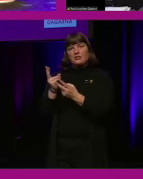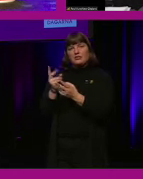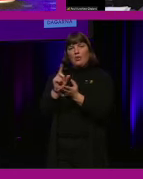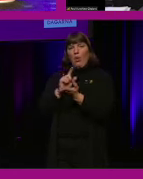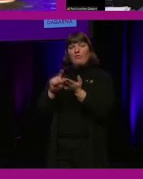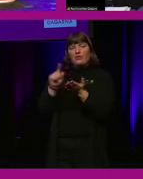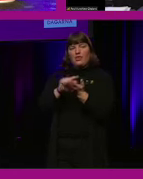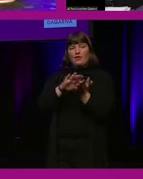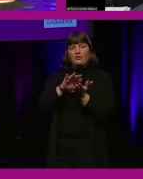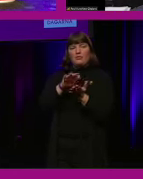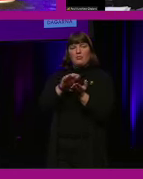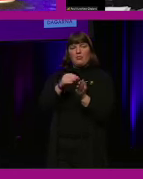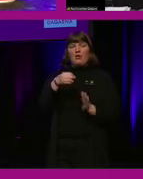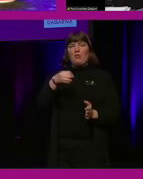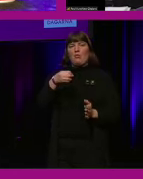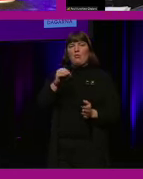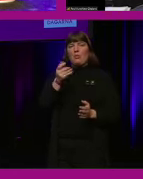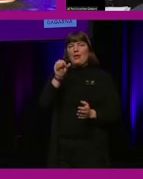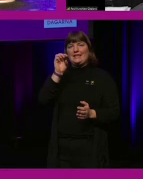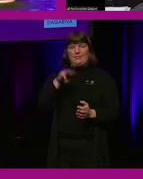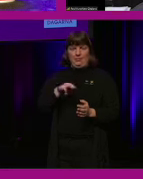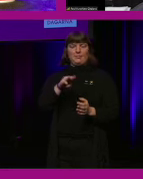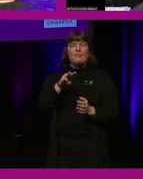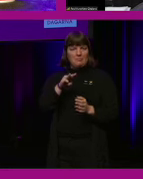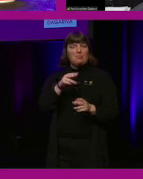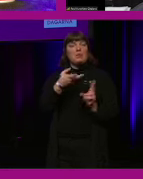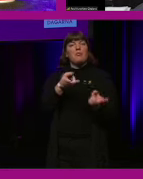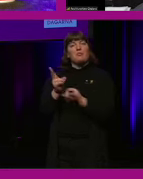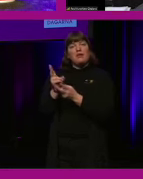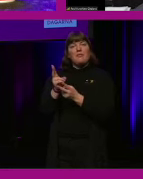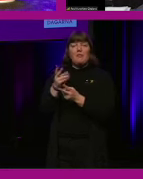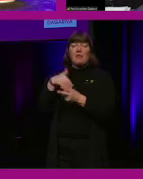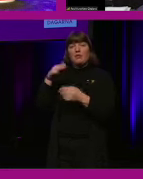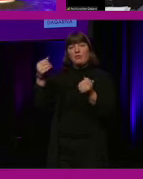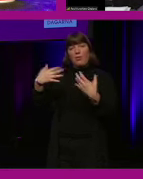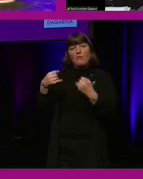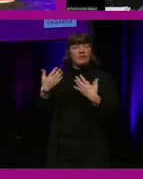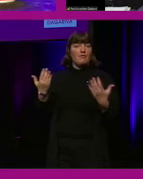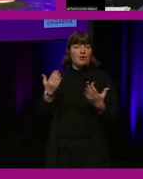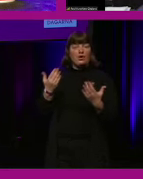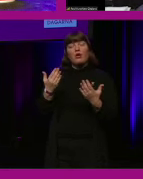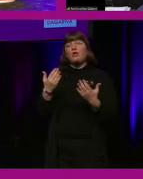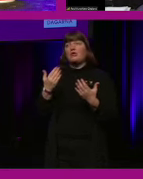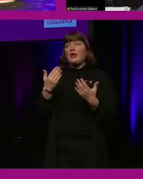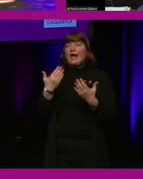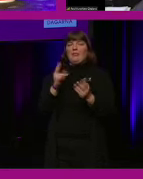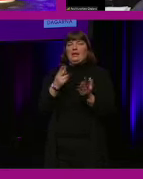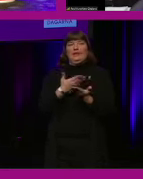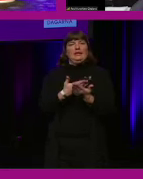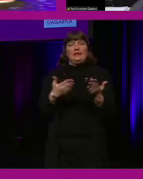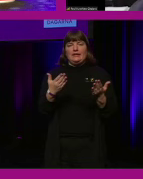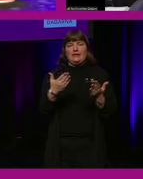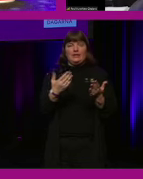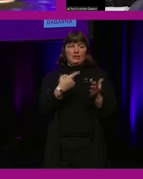populism. And in a democracy, those most affected by misconduct are usually not